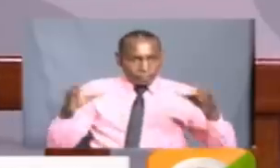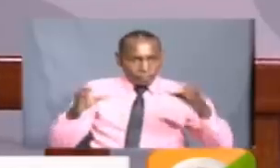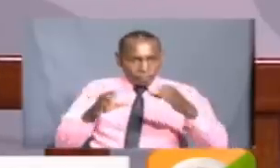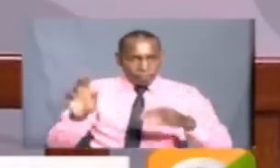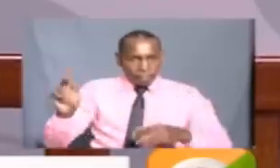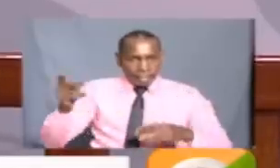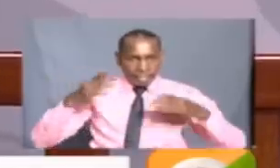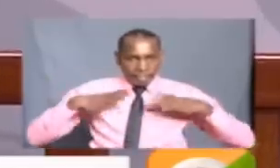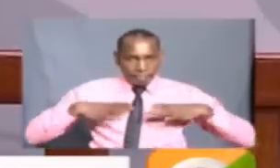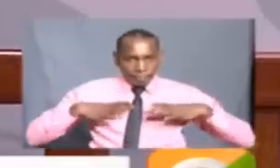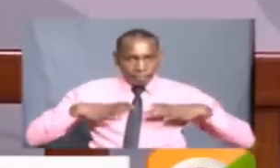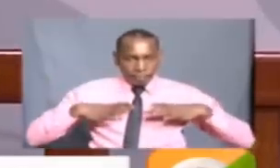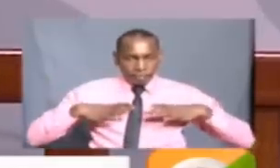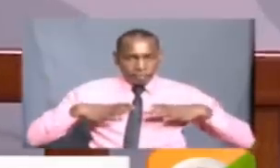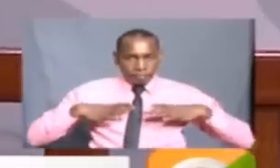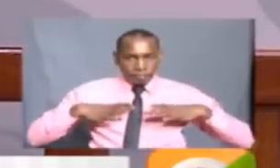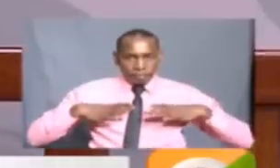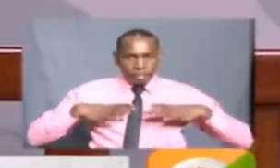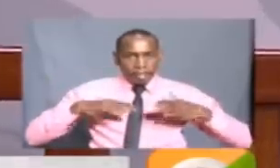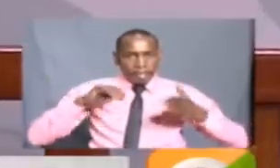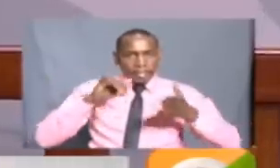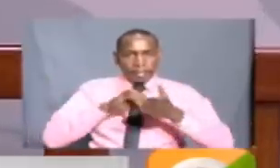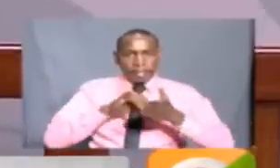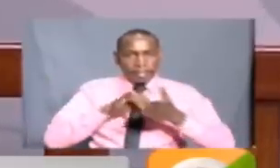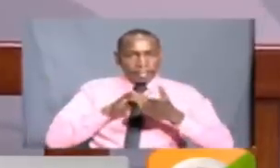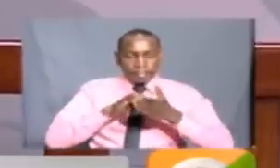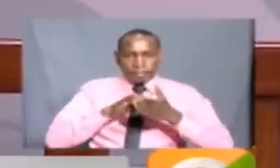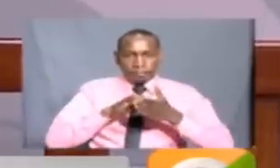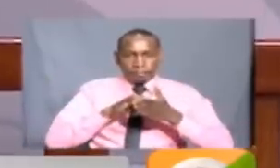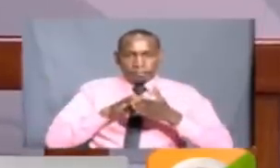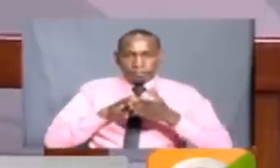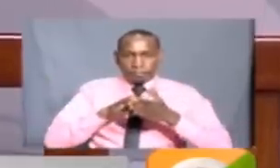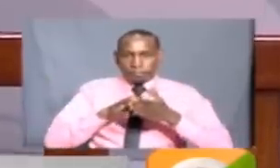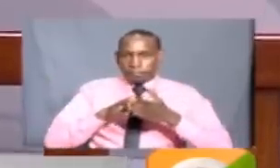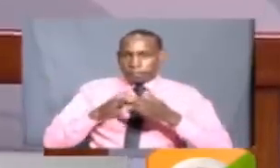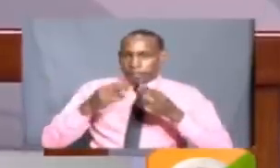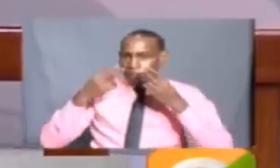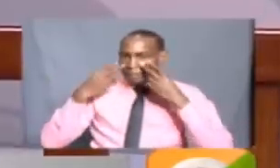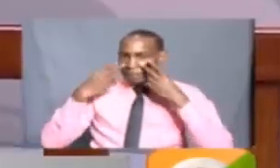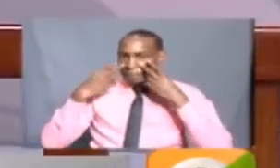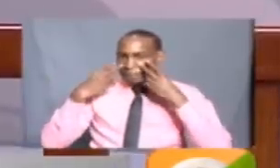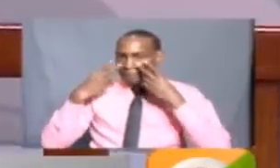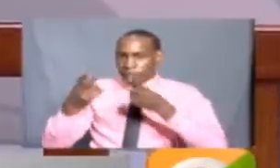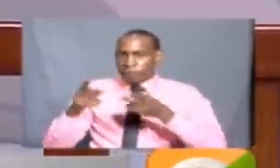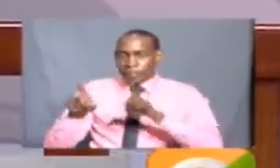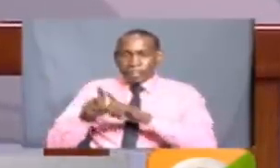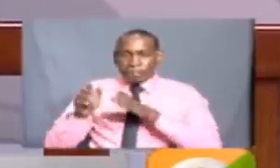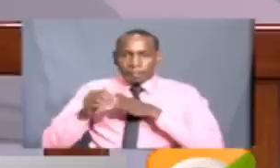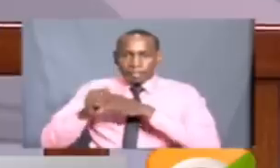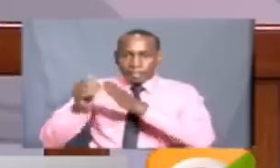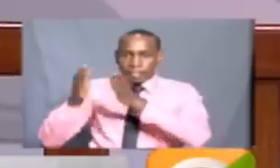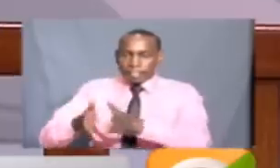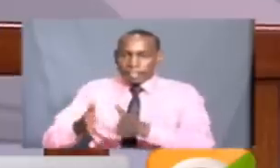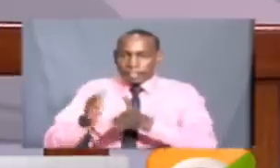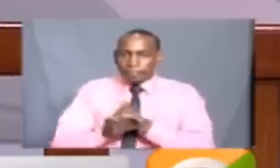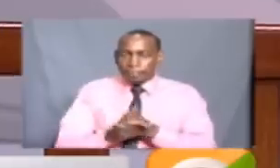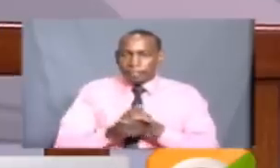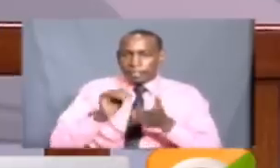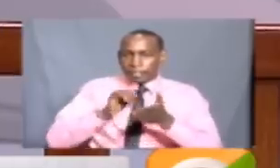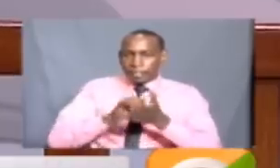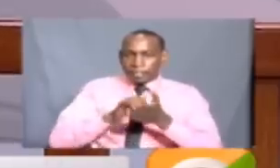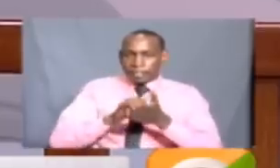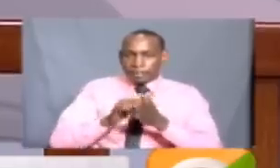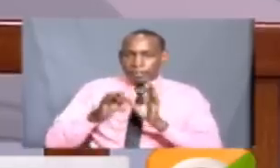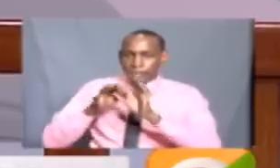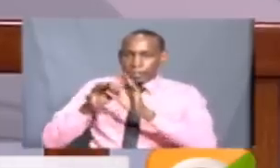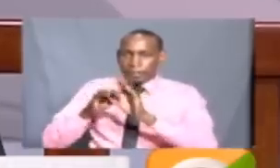Kenyans who will not be looking to this messianic leadership. Mm. Messianic leadership belongs to